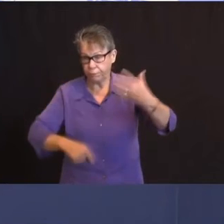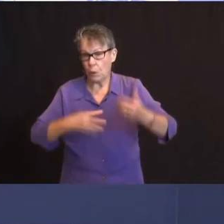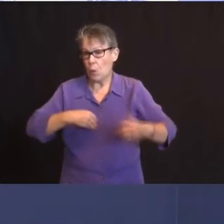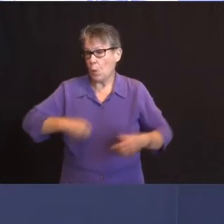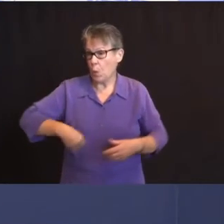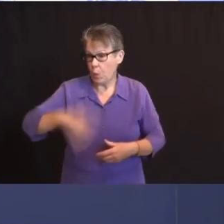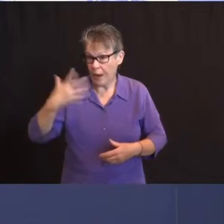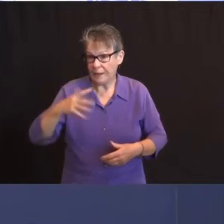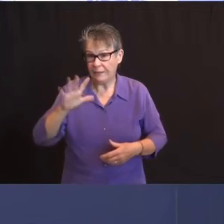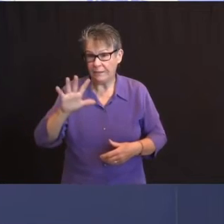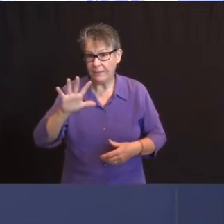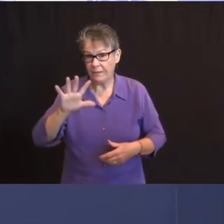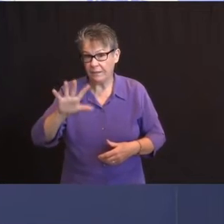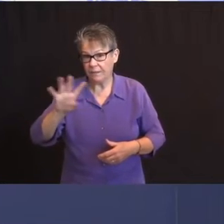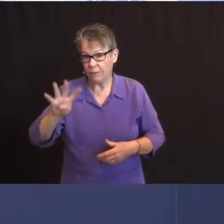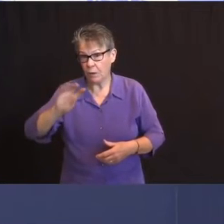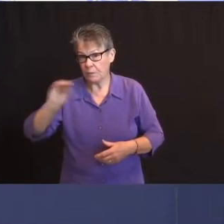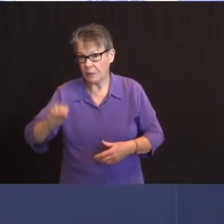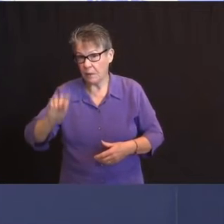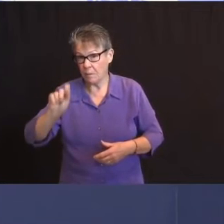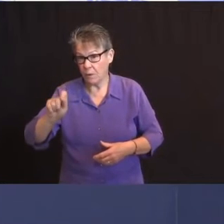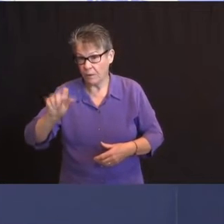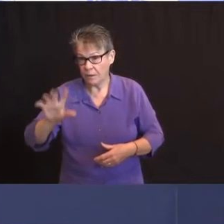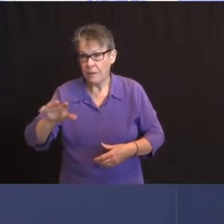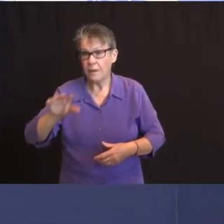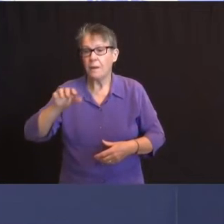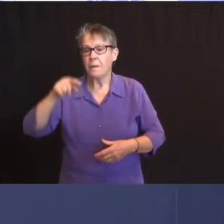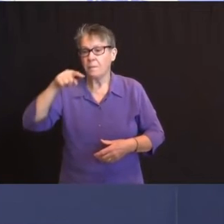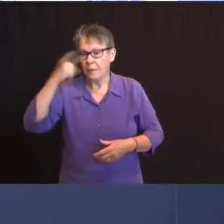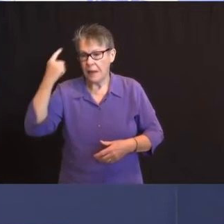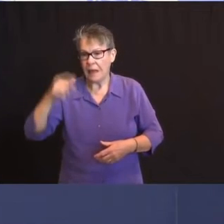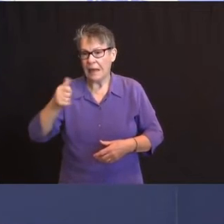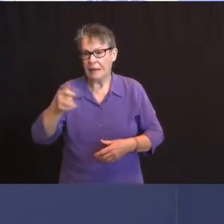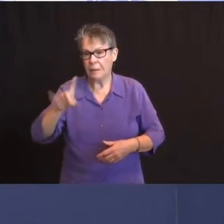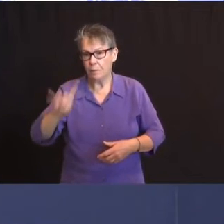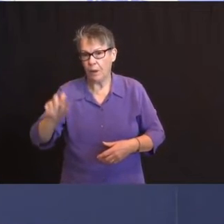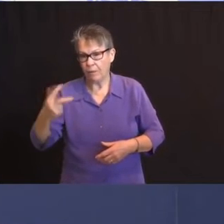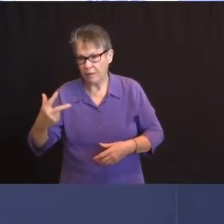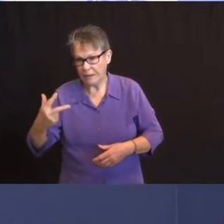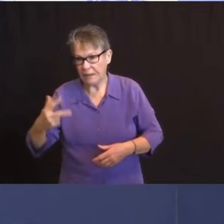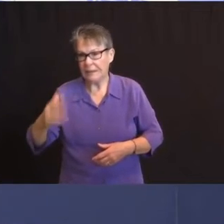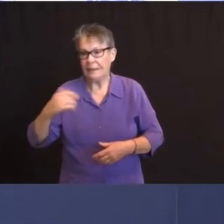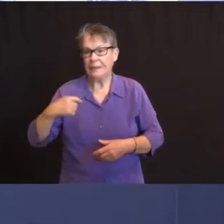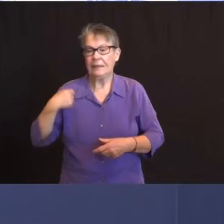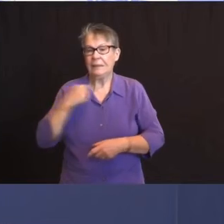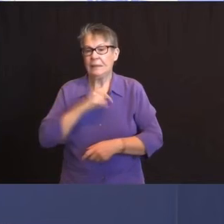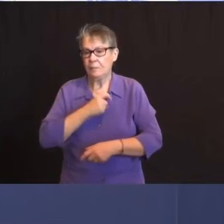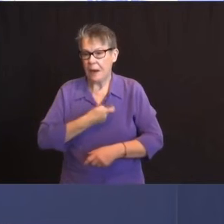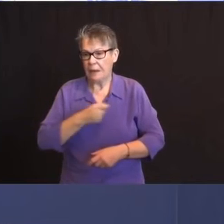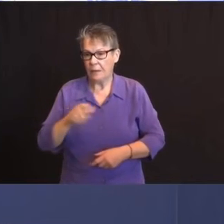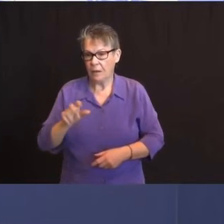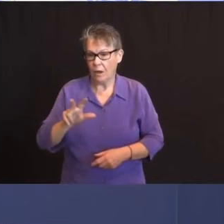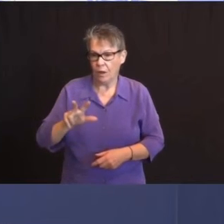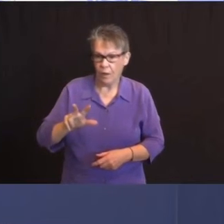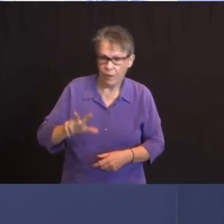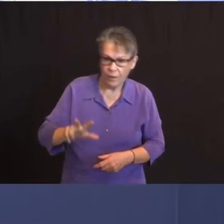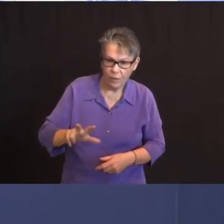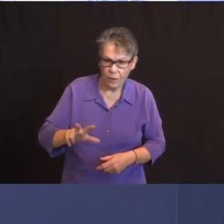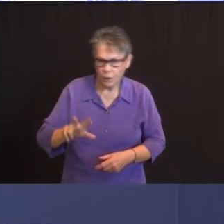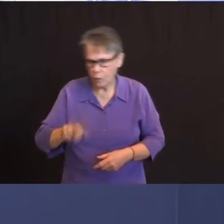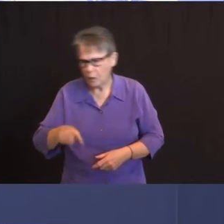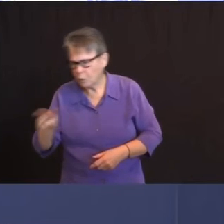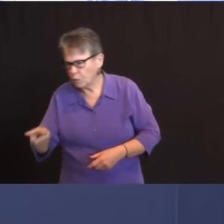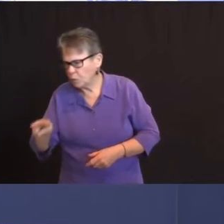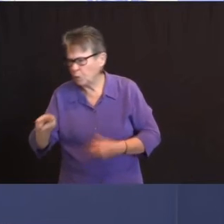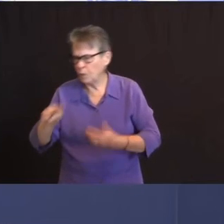54.3%, Black, 17.8%, Hispanic, 20.2%, Asian, 5.4%, Other, 2.3%.